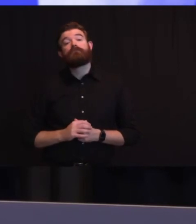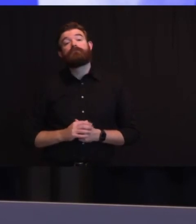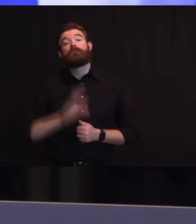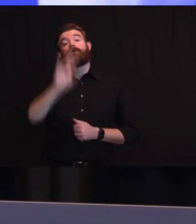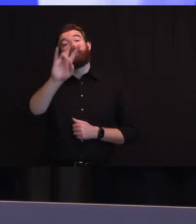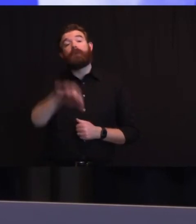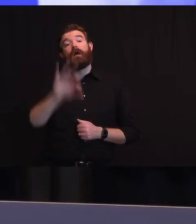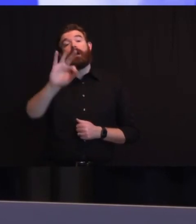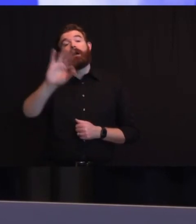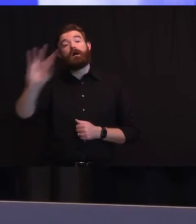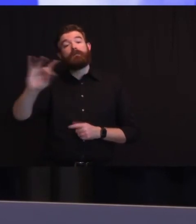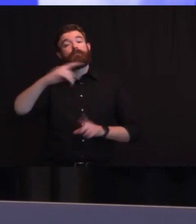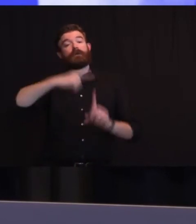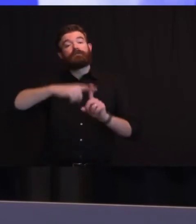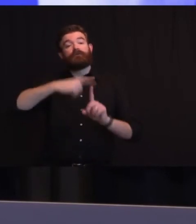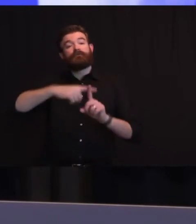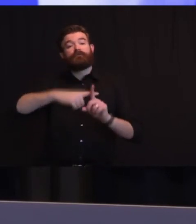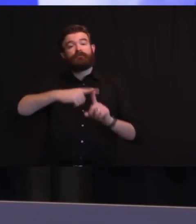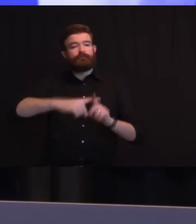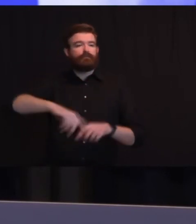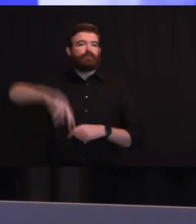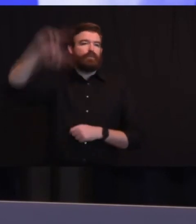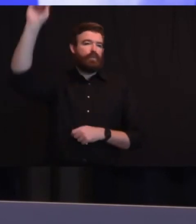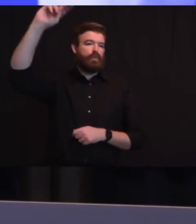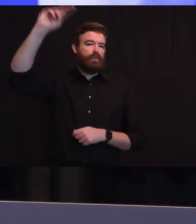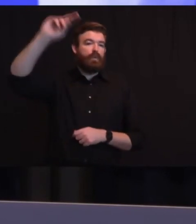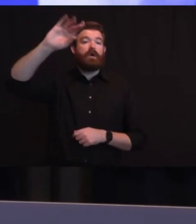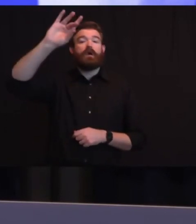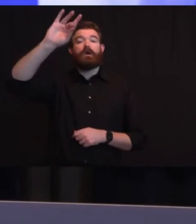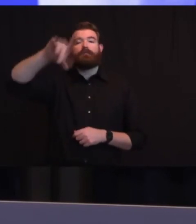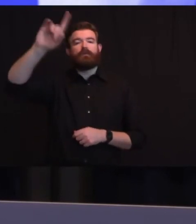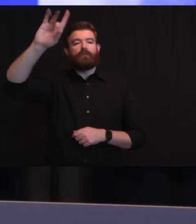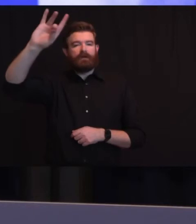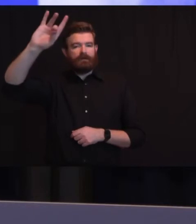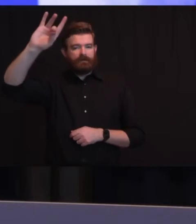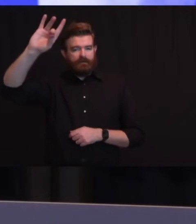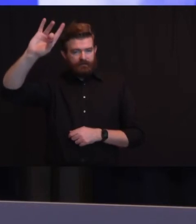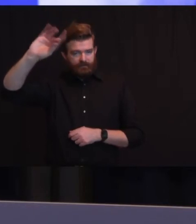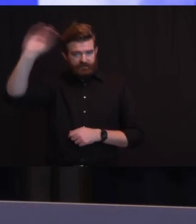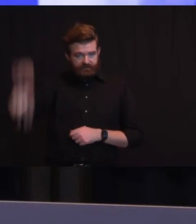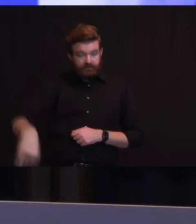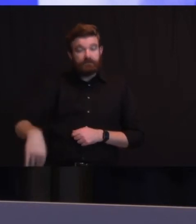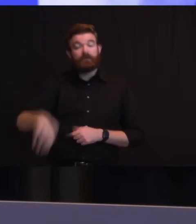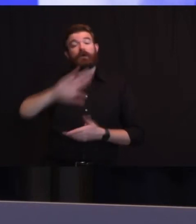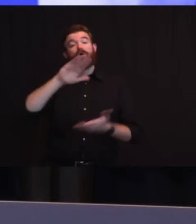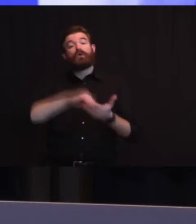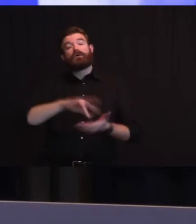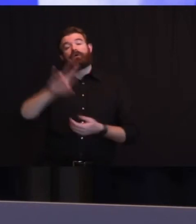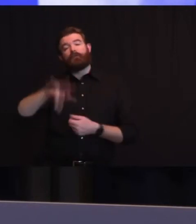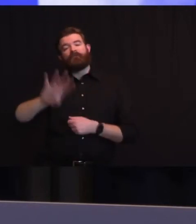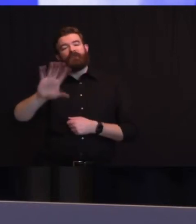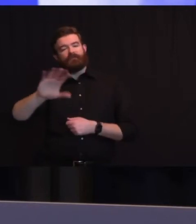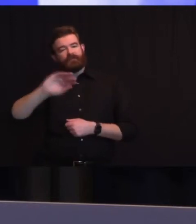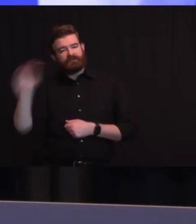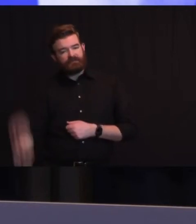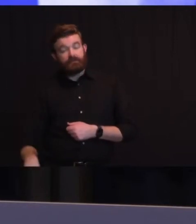The northern part of the state is 8.18%, the central part of the state 7.45%, and the southern part of the